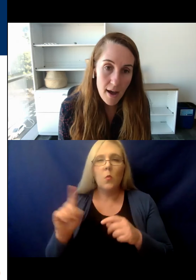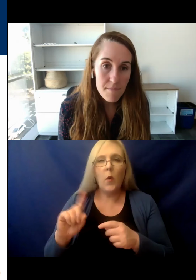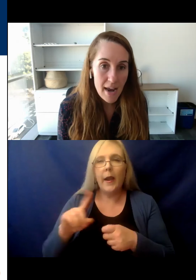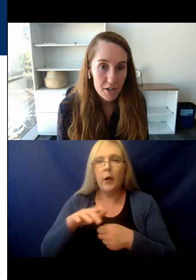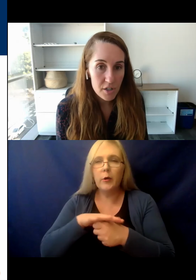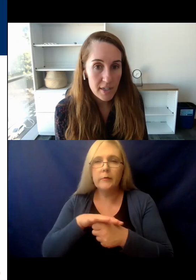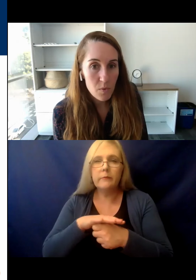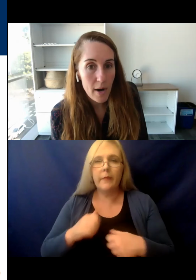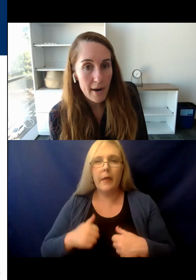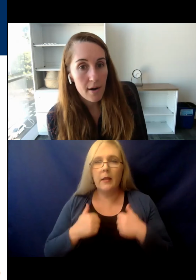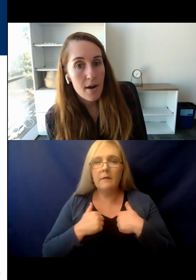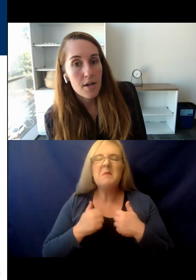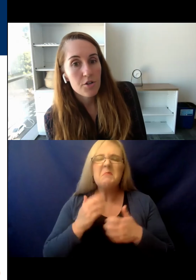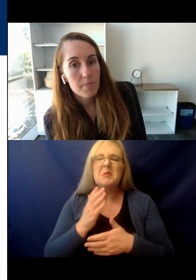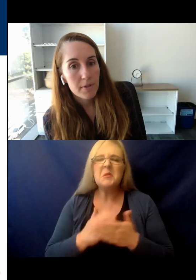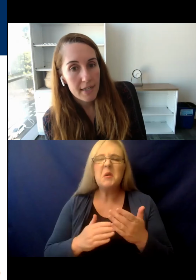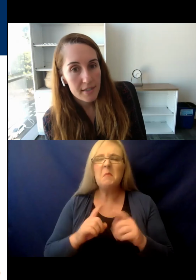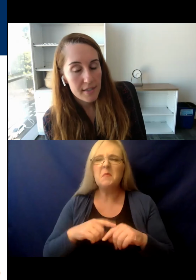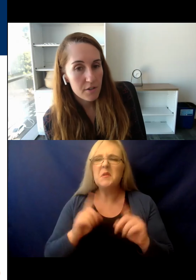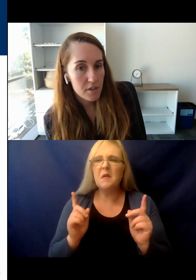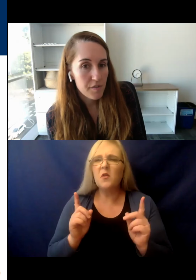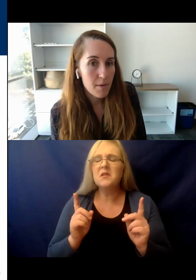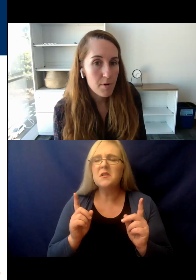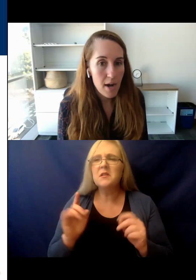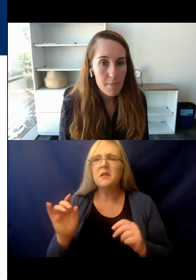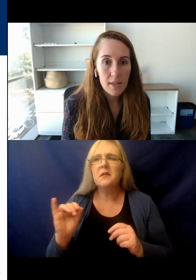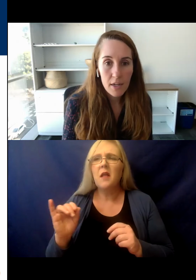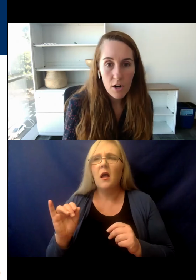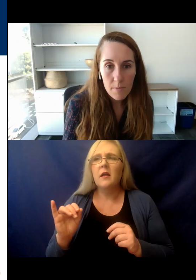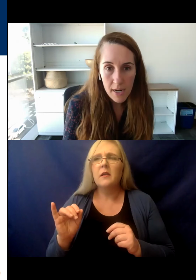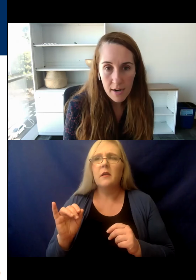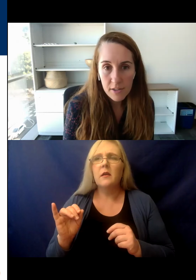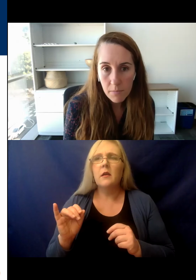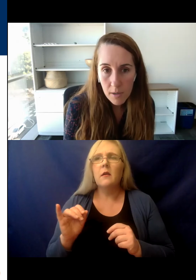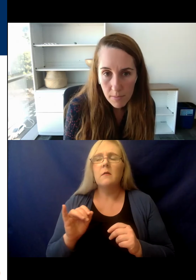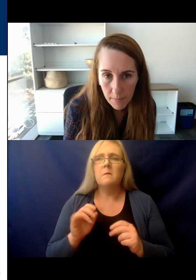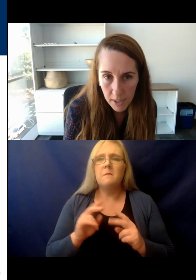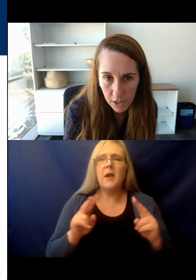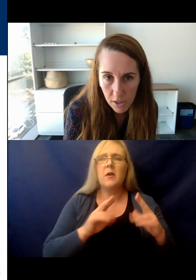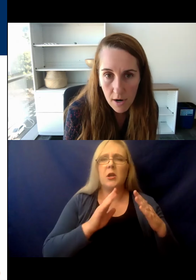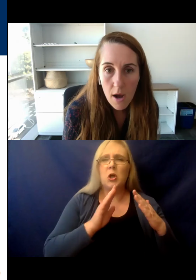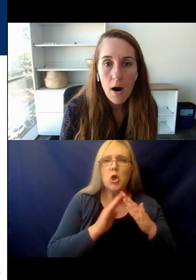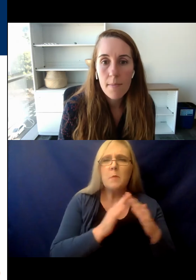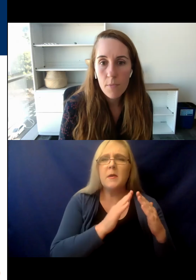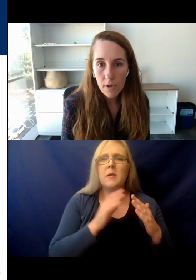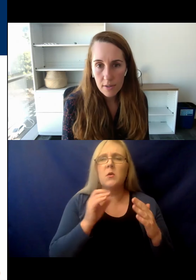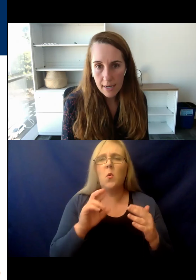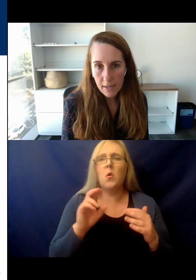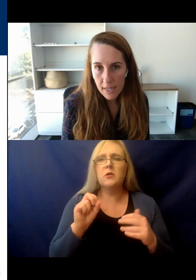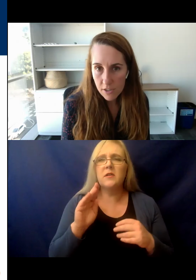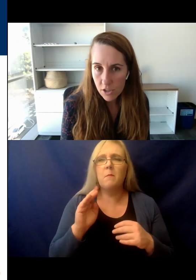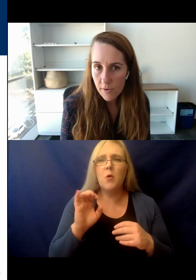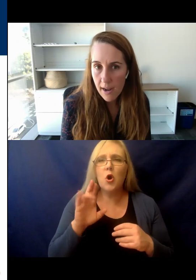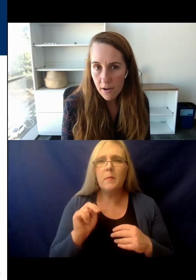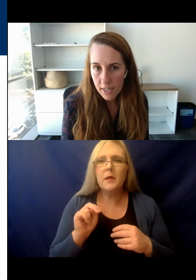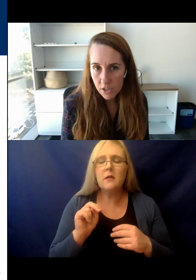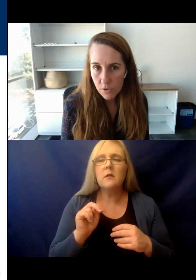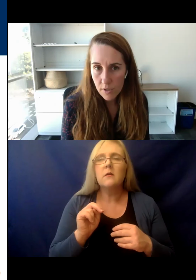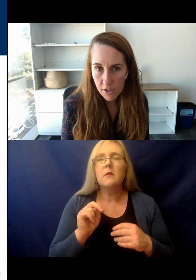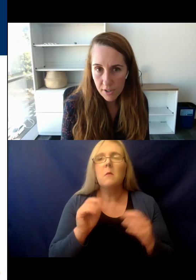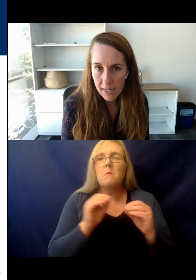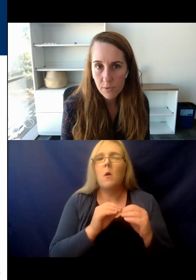differences nationally, where AAAs that are serving a predominantly urban and suburban population are more likely to